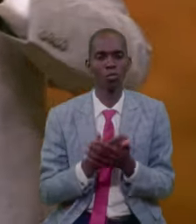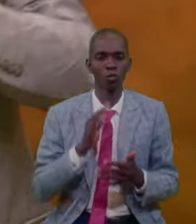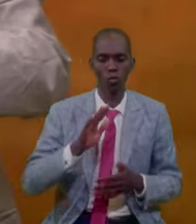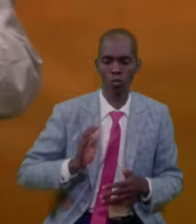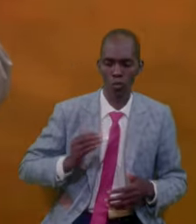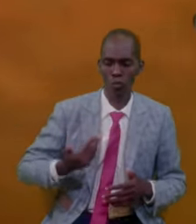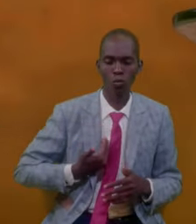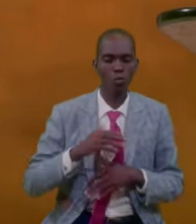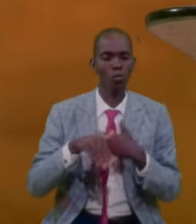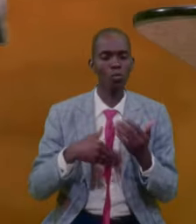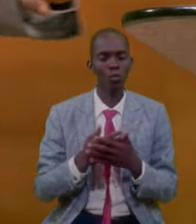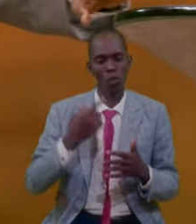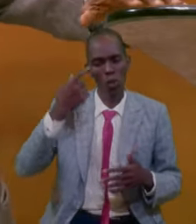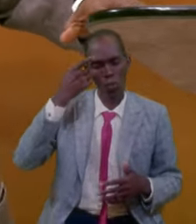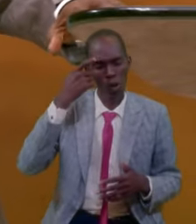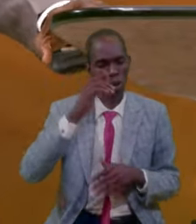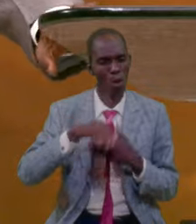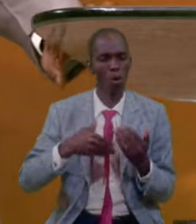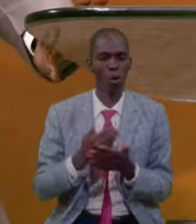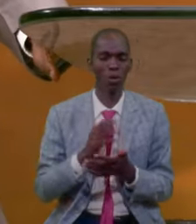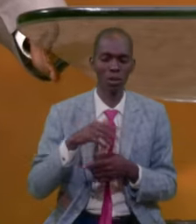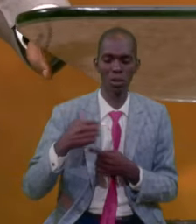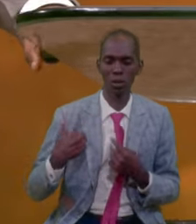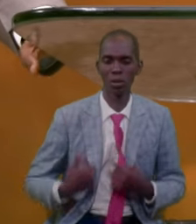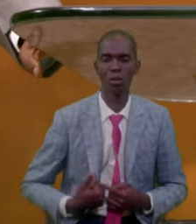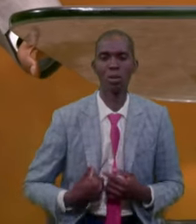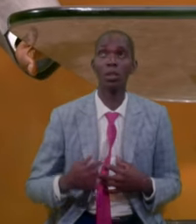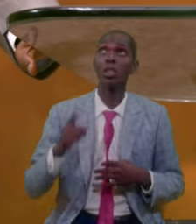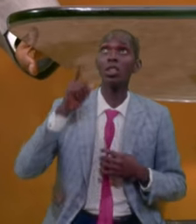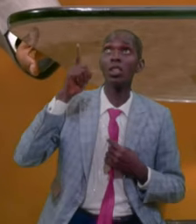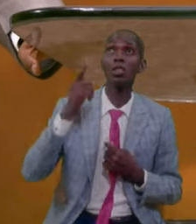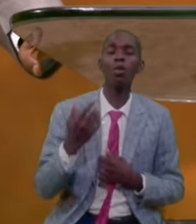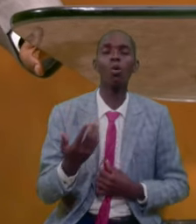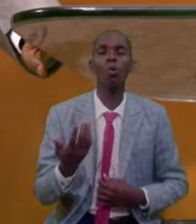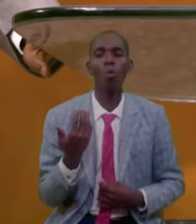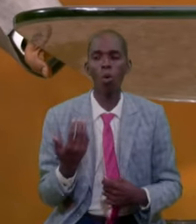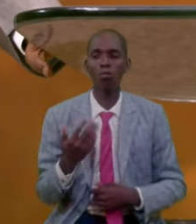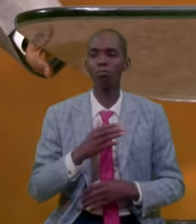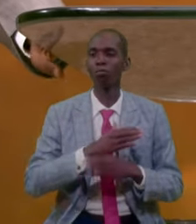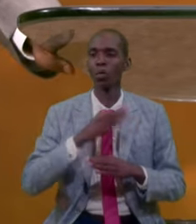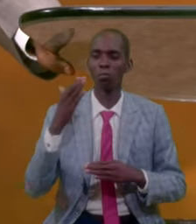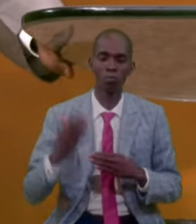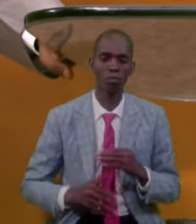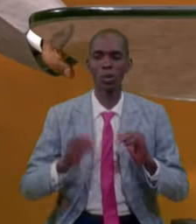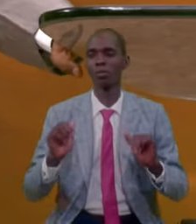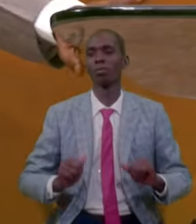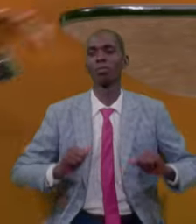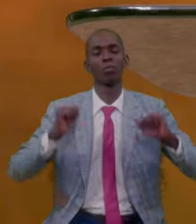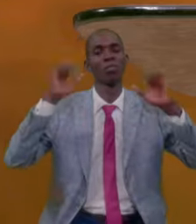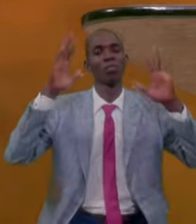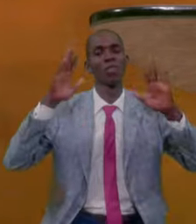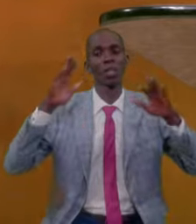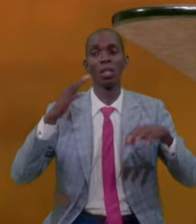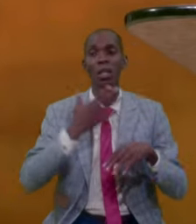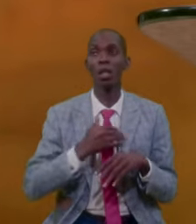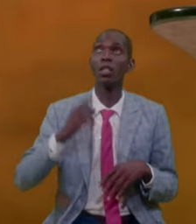your strength. He wants total, absolute surrender. And he wants that